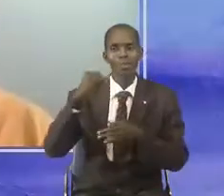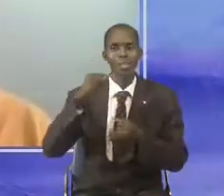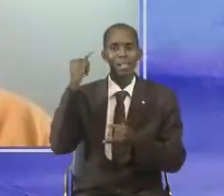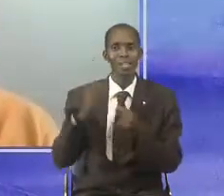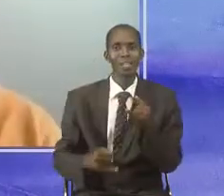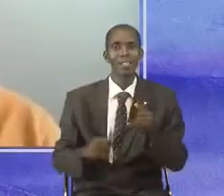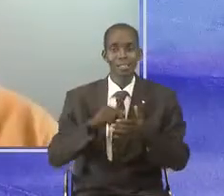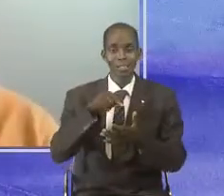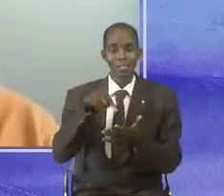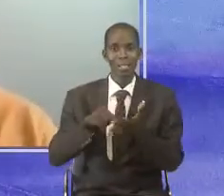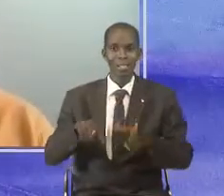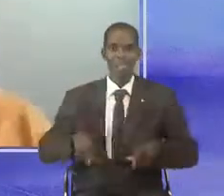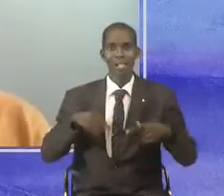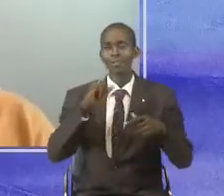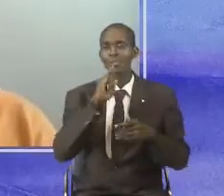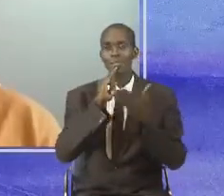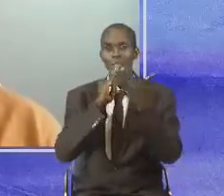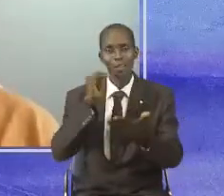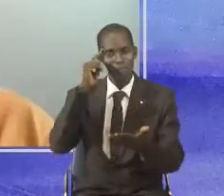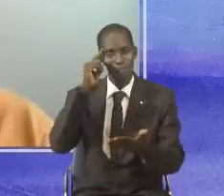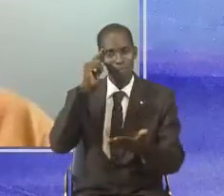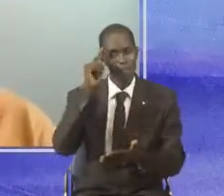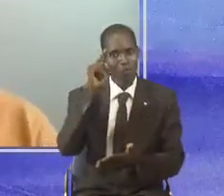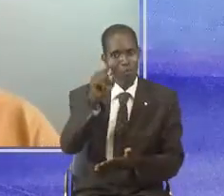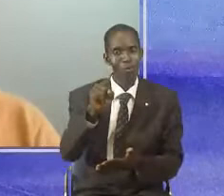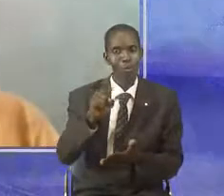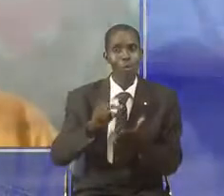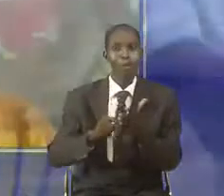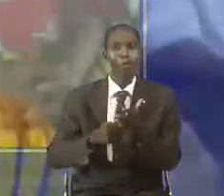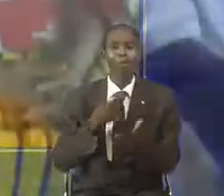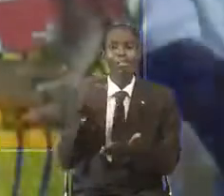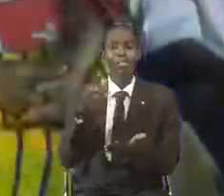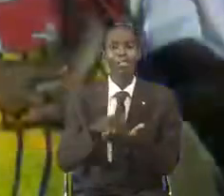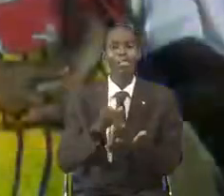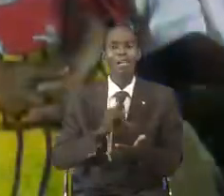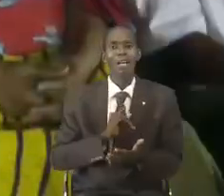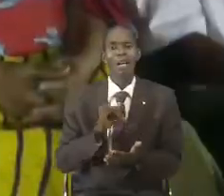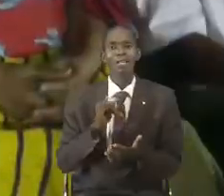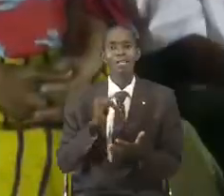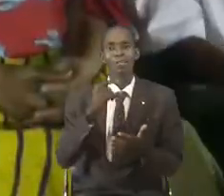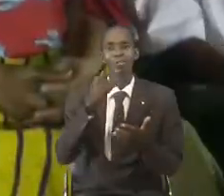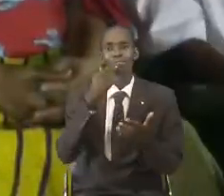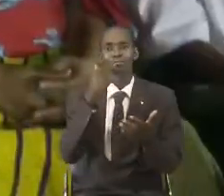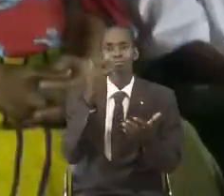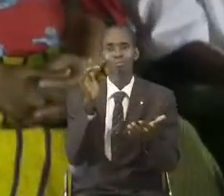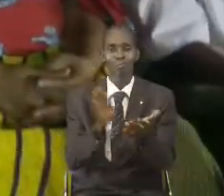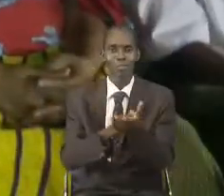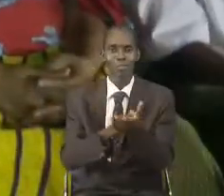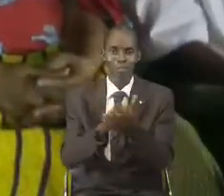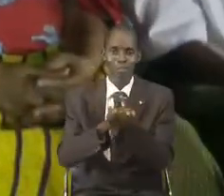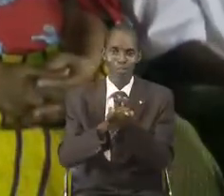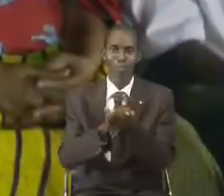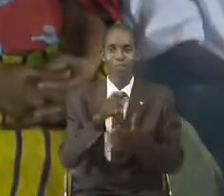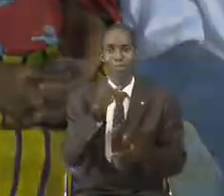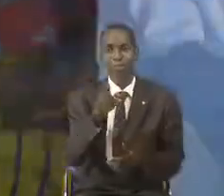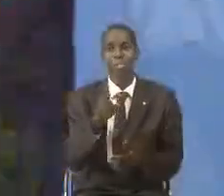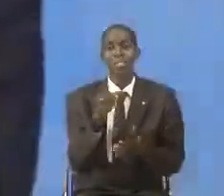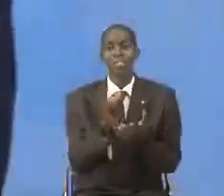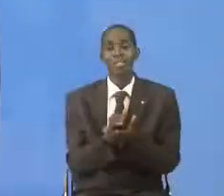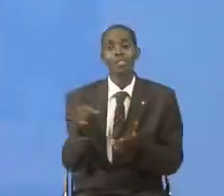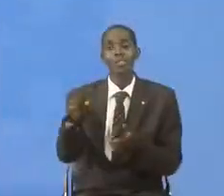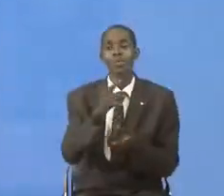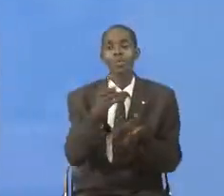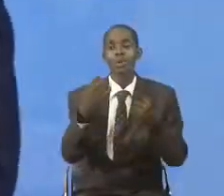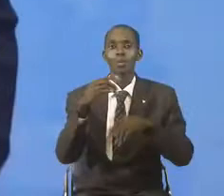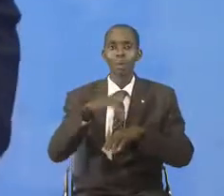the end and beyond the end, this life is available for you. Once again, I